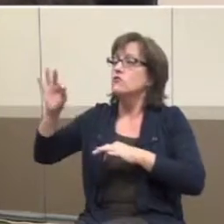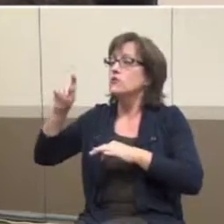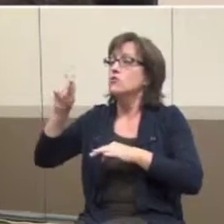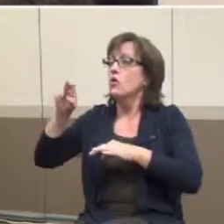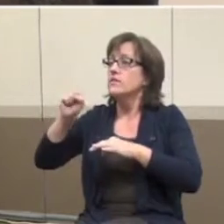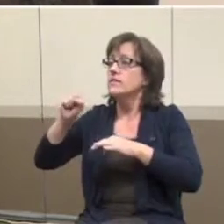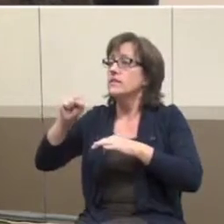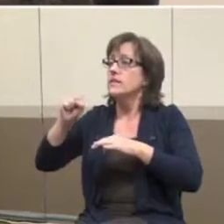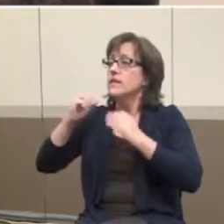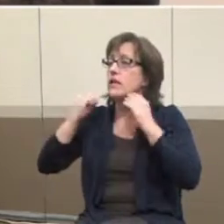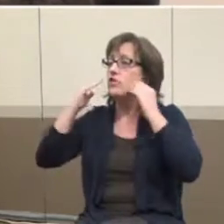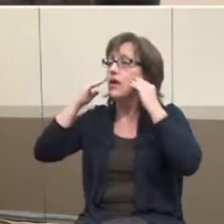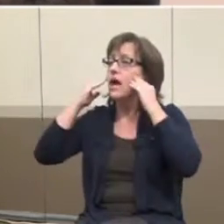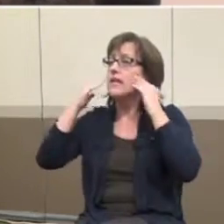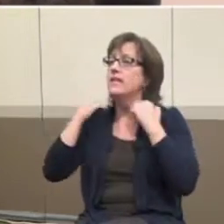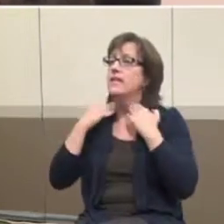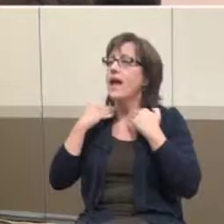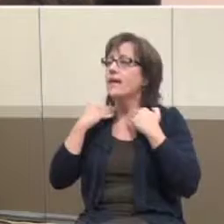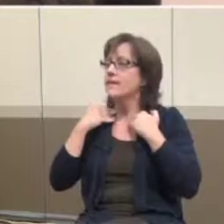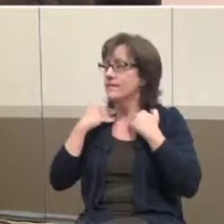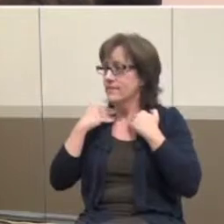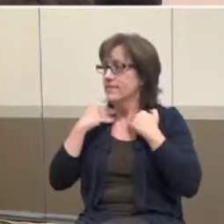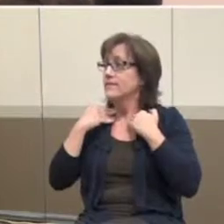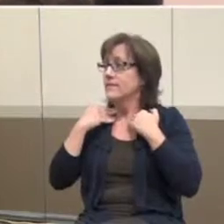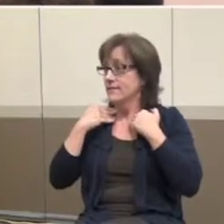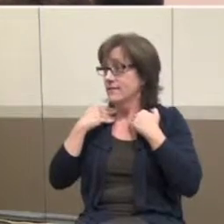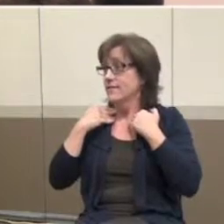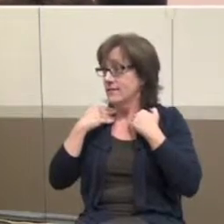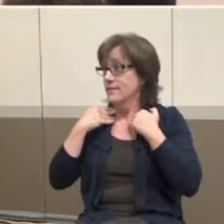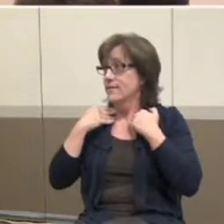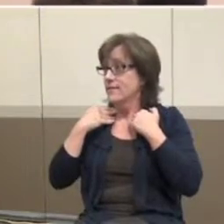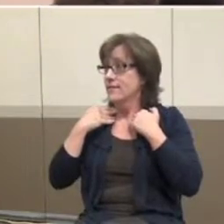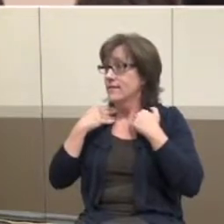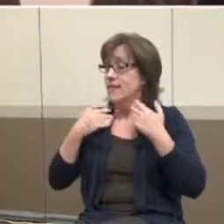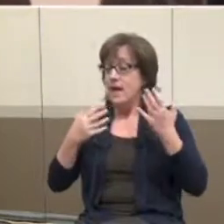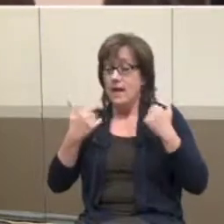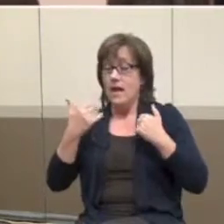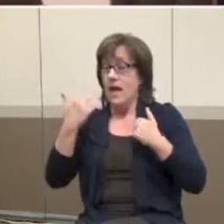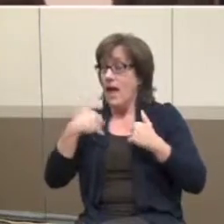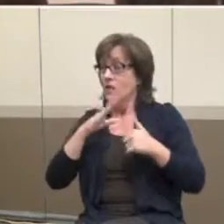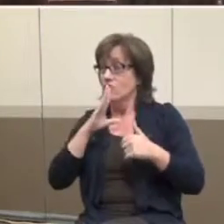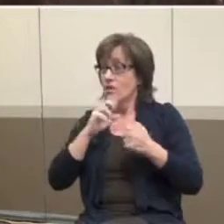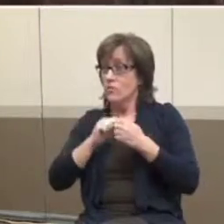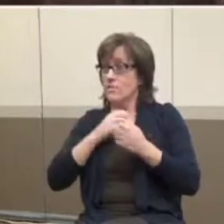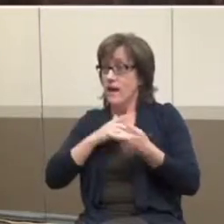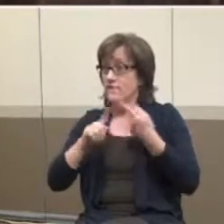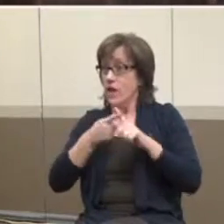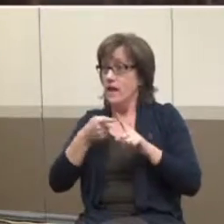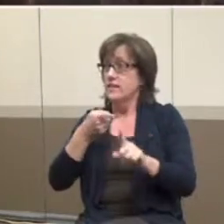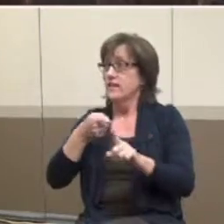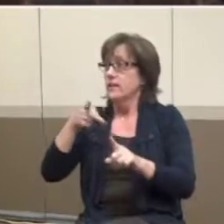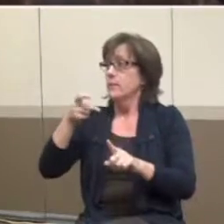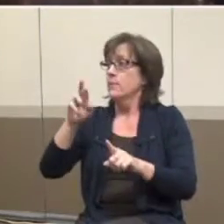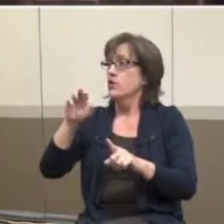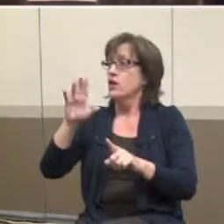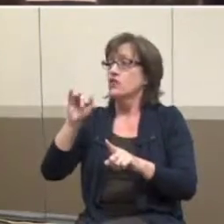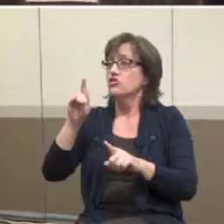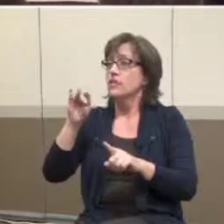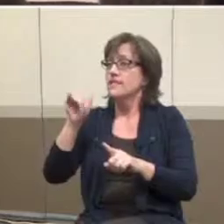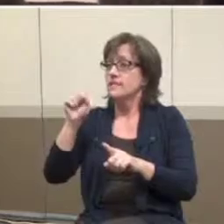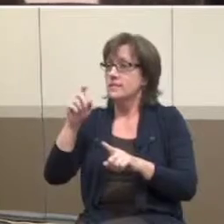and tones in her head and neck. And I was talking with a percussionist friend of mine, and we were just kind of marveling